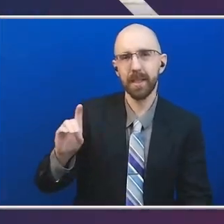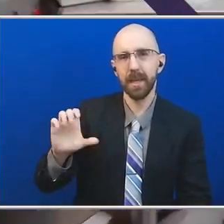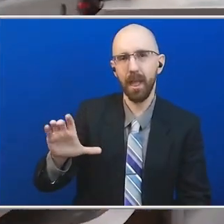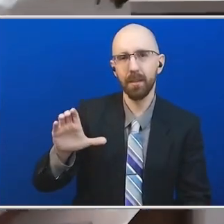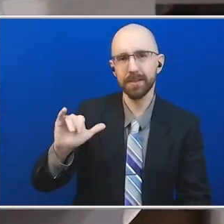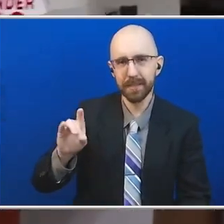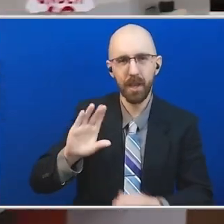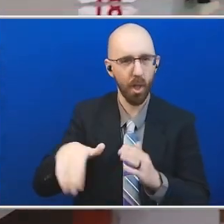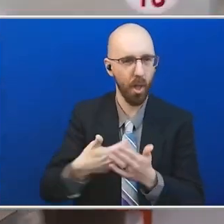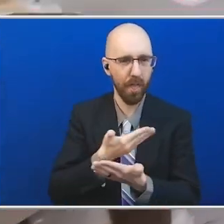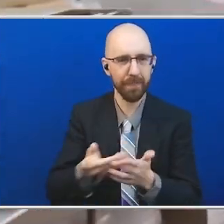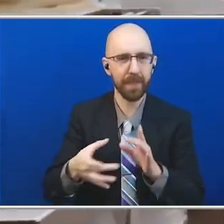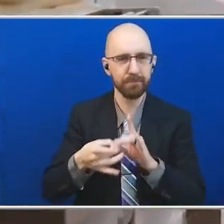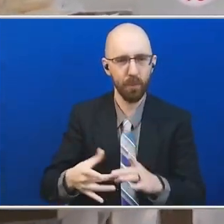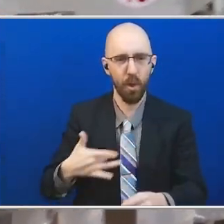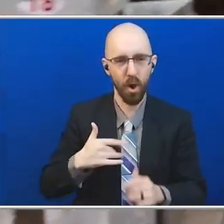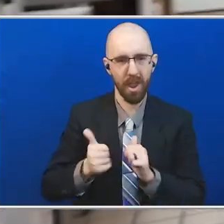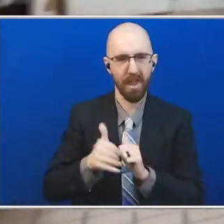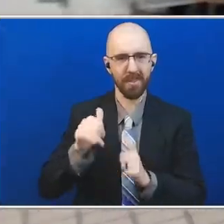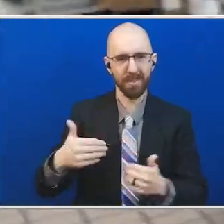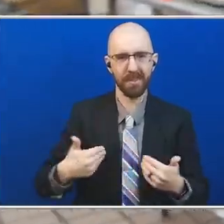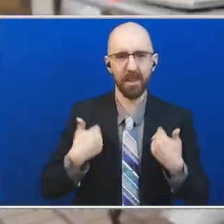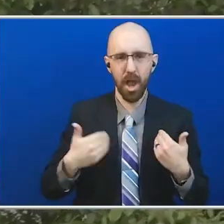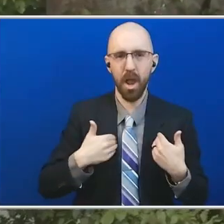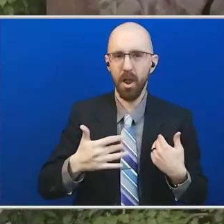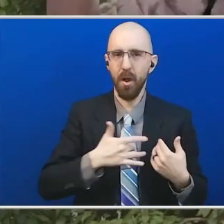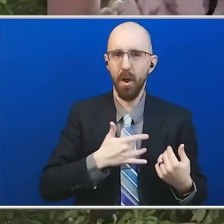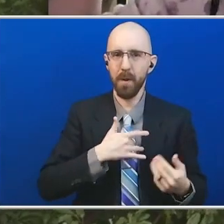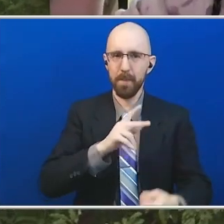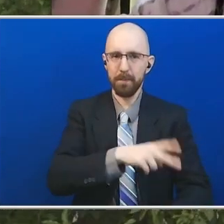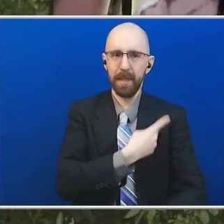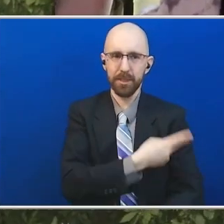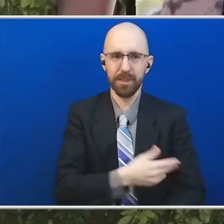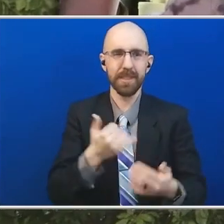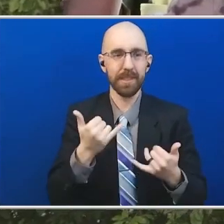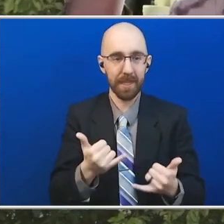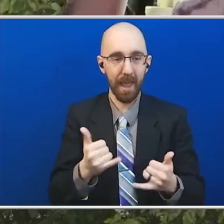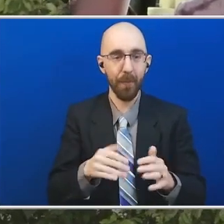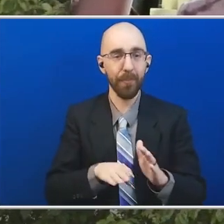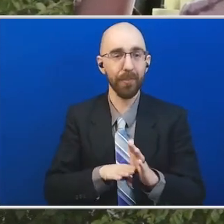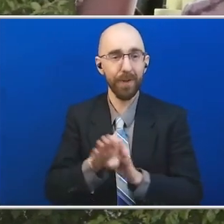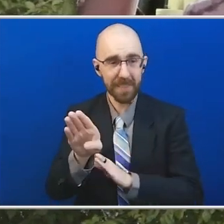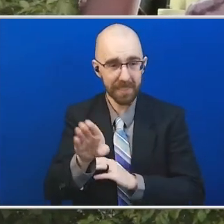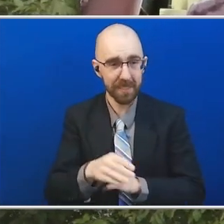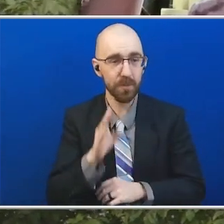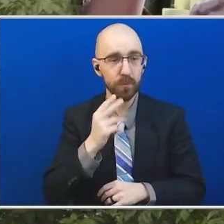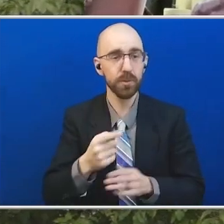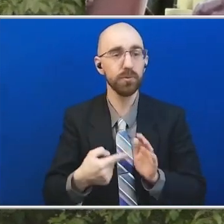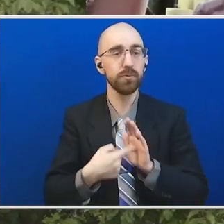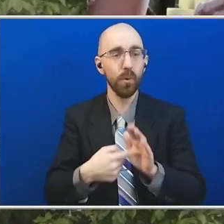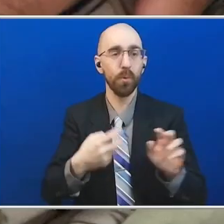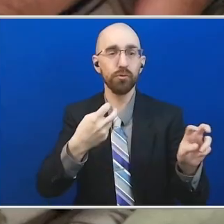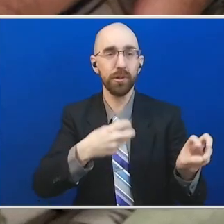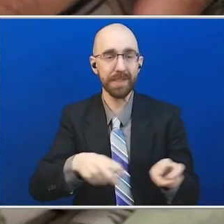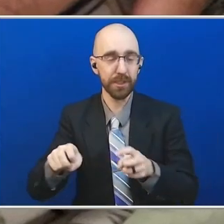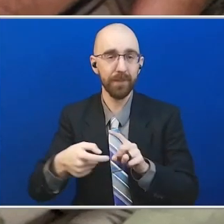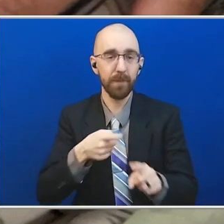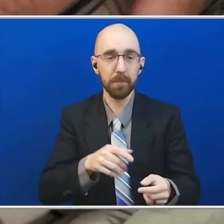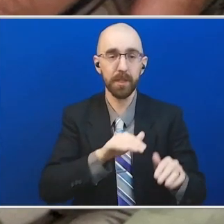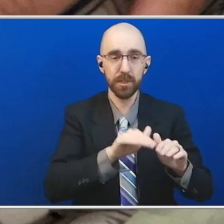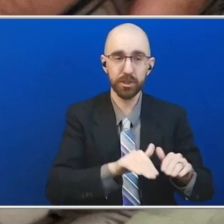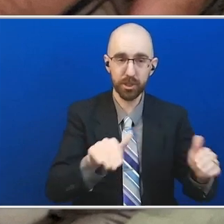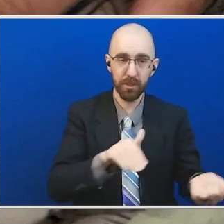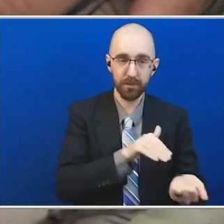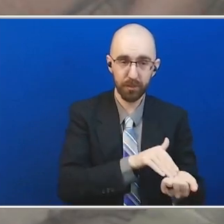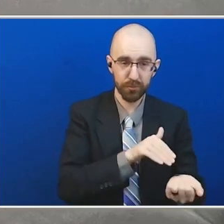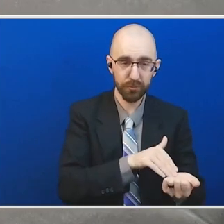Heart. How this young cardiology patient is now thriving. We'll show you her transition from her pediatric doctors to her